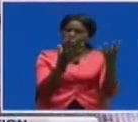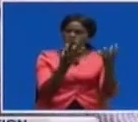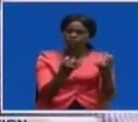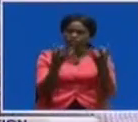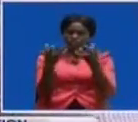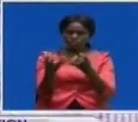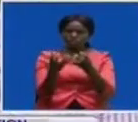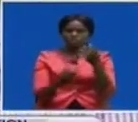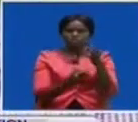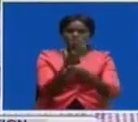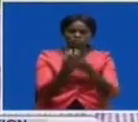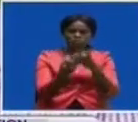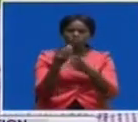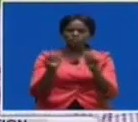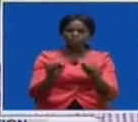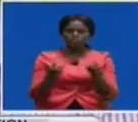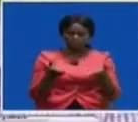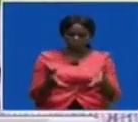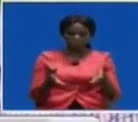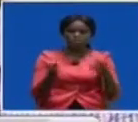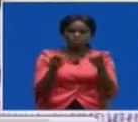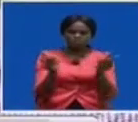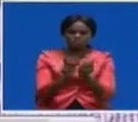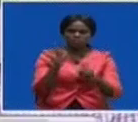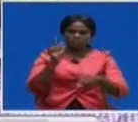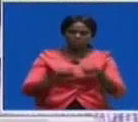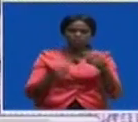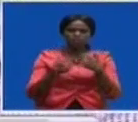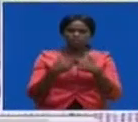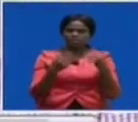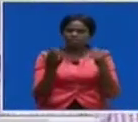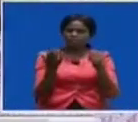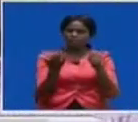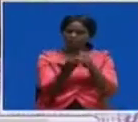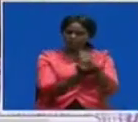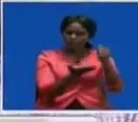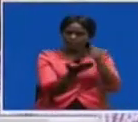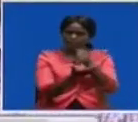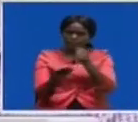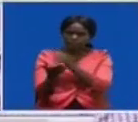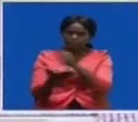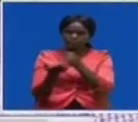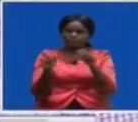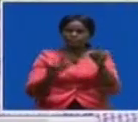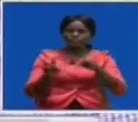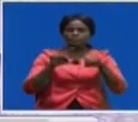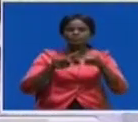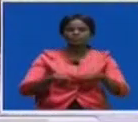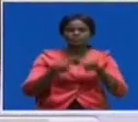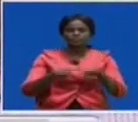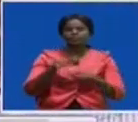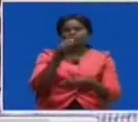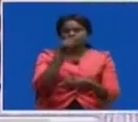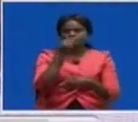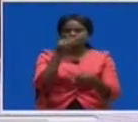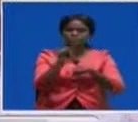such areas. Where we are, we don't expect any harvest, meaning people who depend on real food. So in the